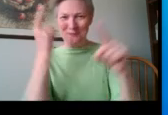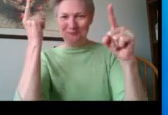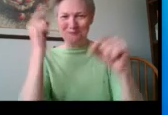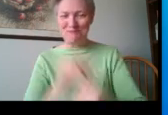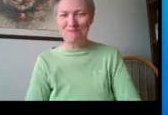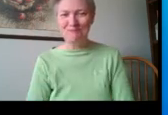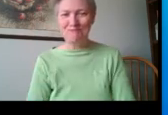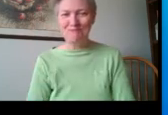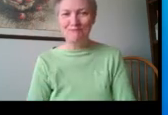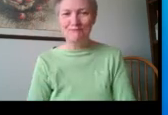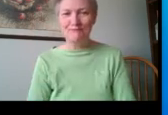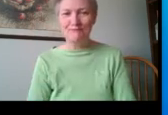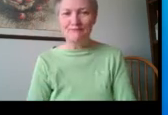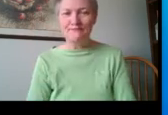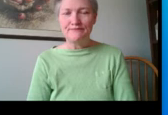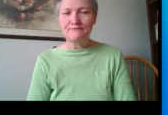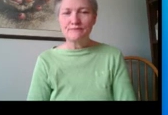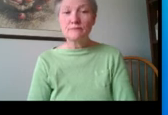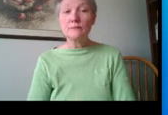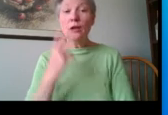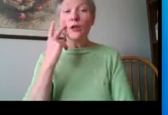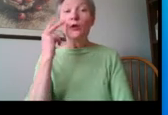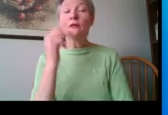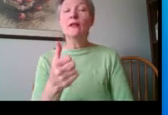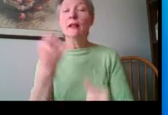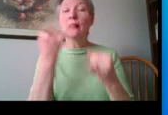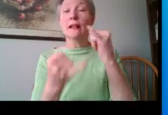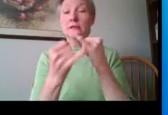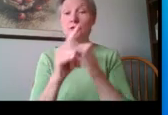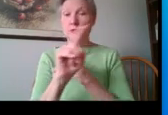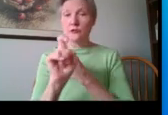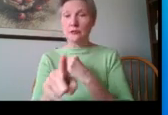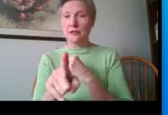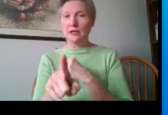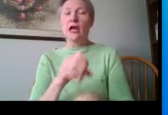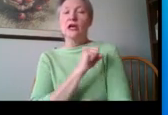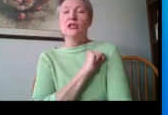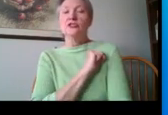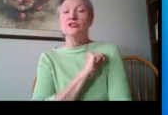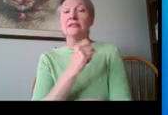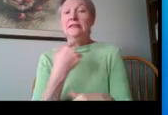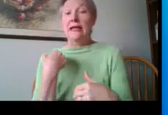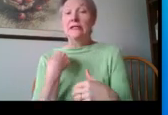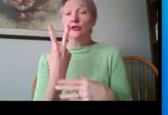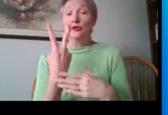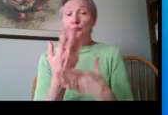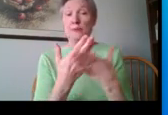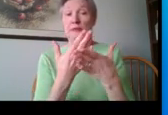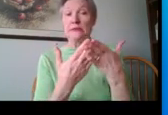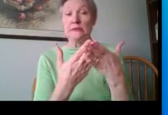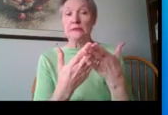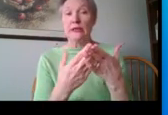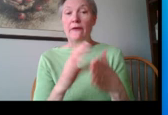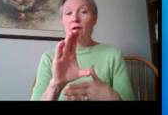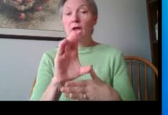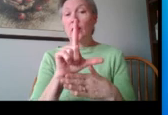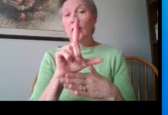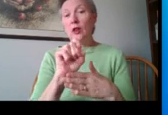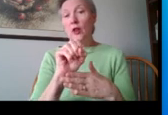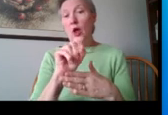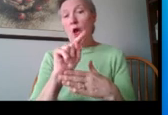right. Let's take a look at the last question. It says Shanice has 2 pieces of cloth that are the same size.